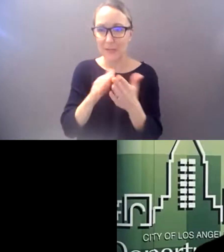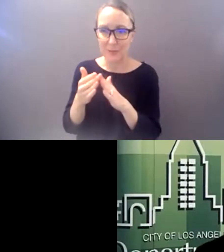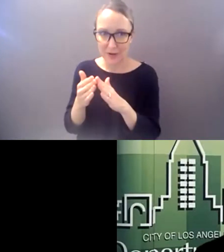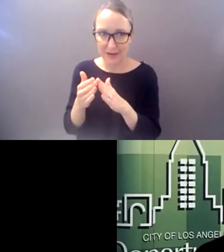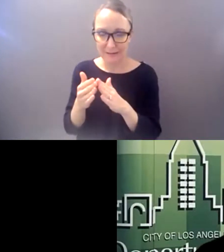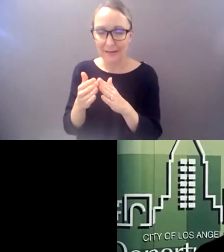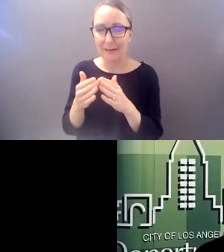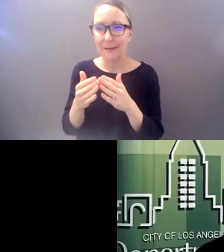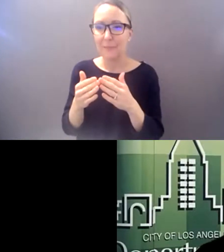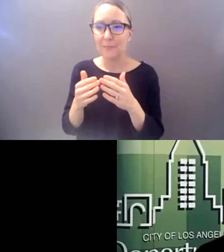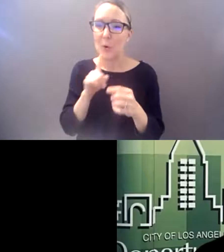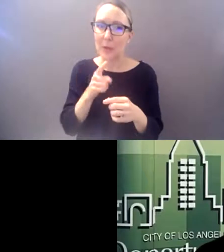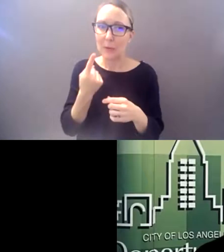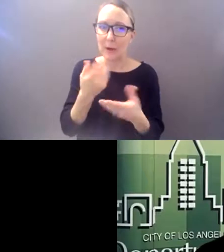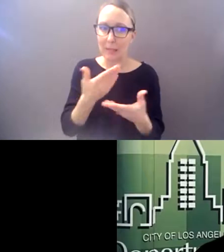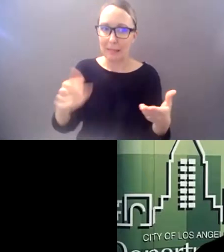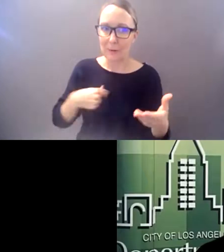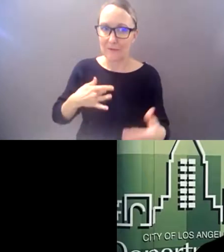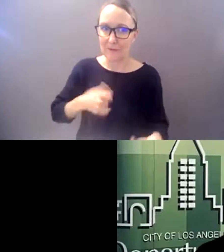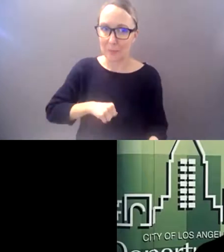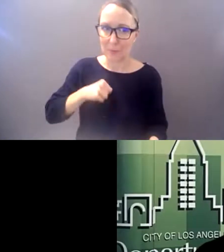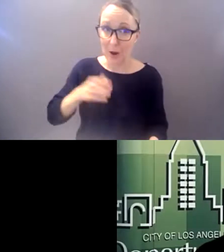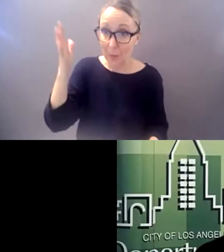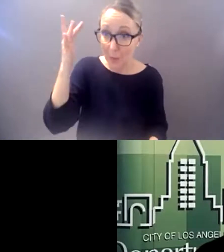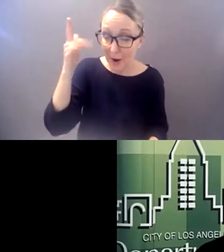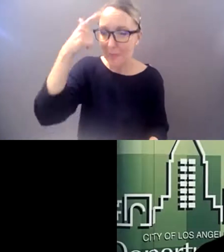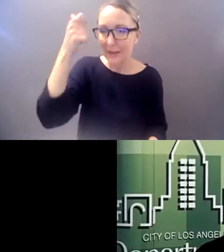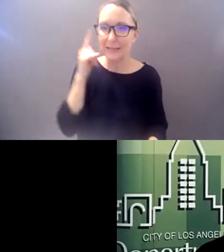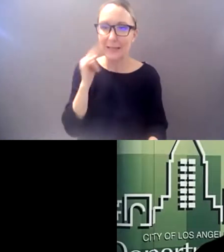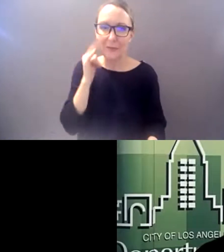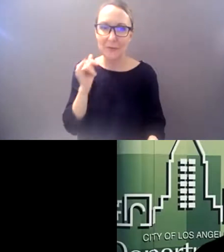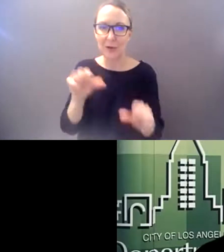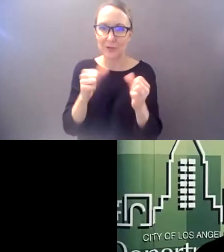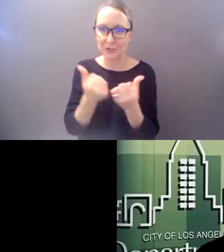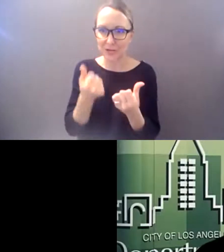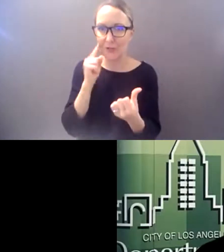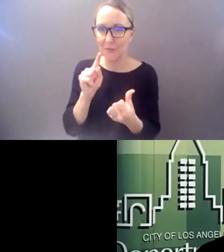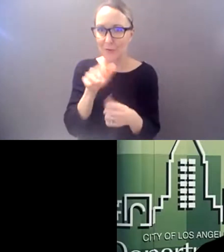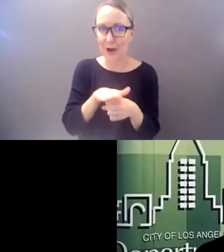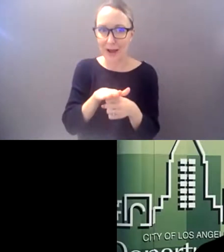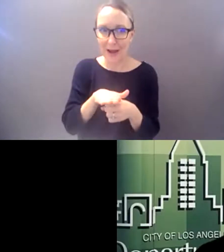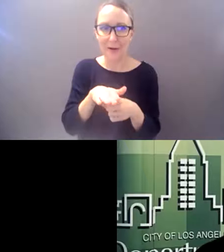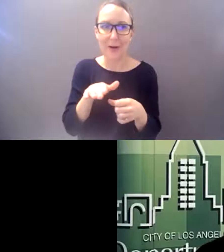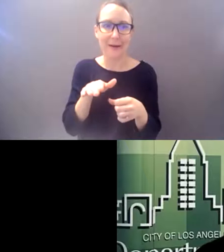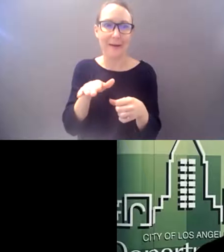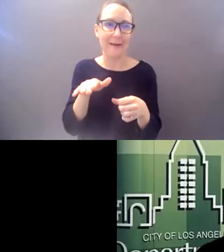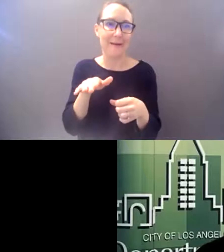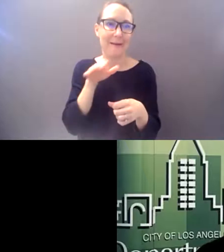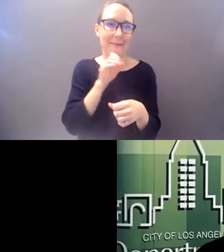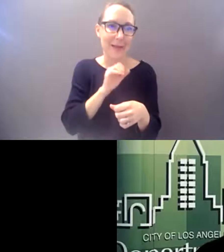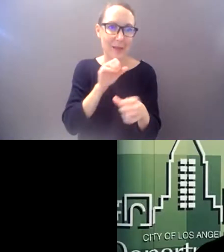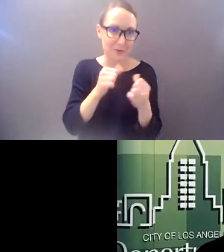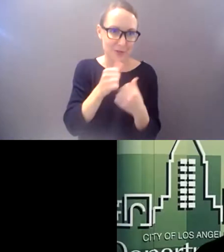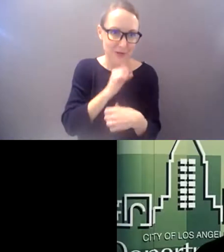Really, one of the things that we're very proud of is that the California Association of Area Agencies on Aging has been